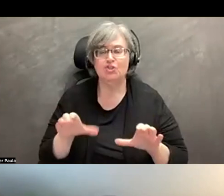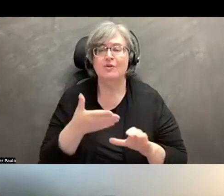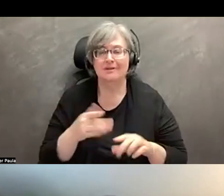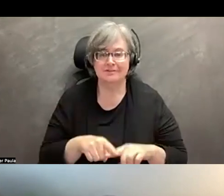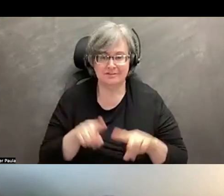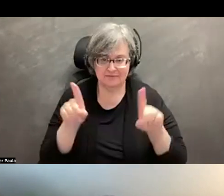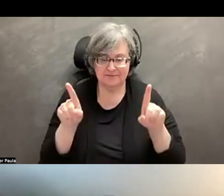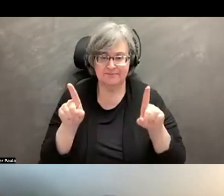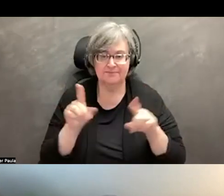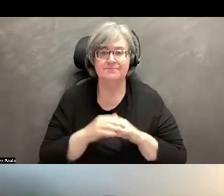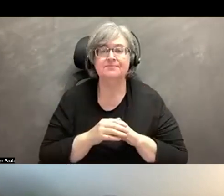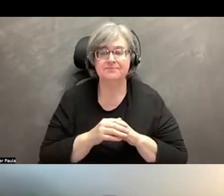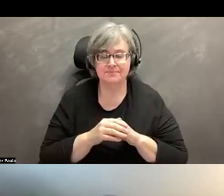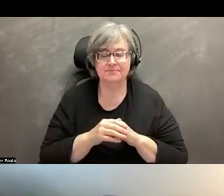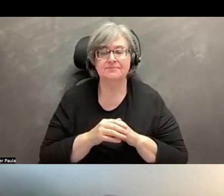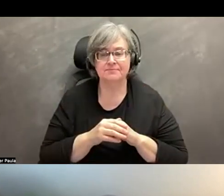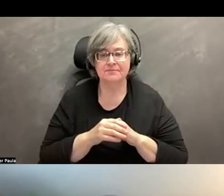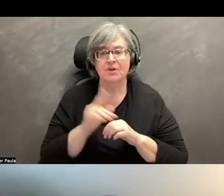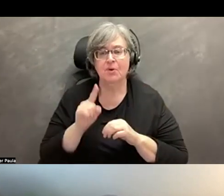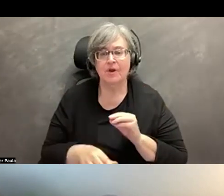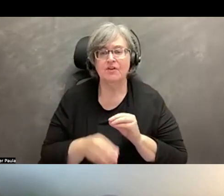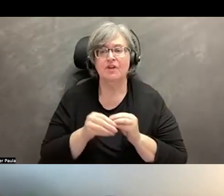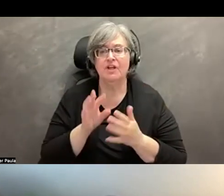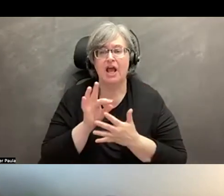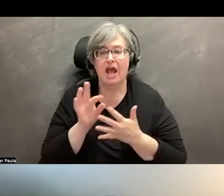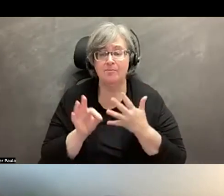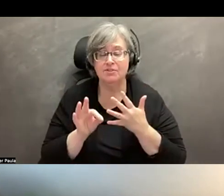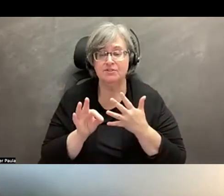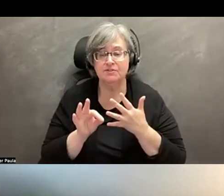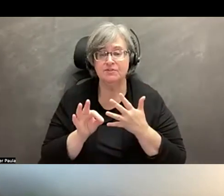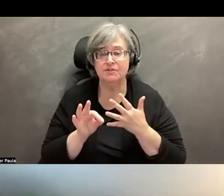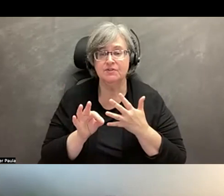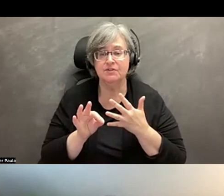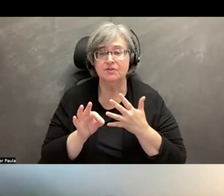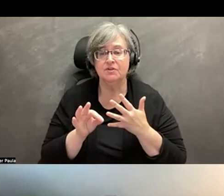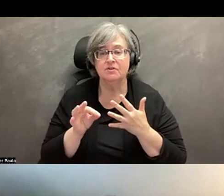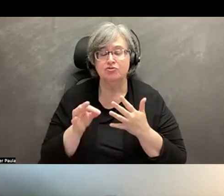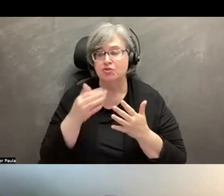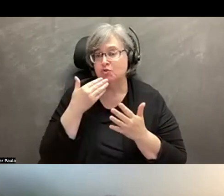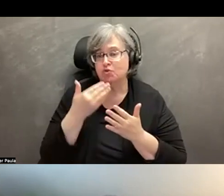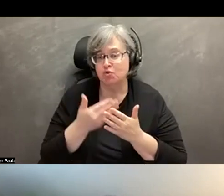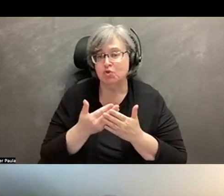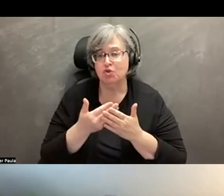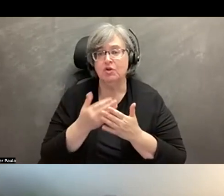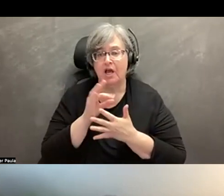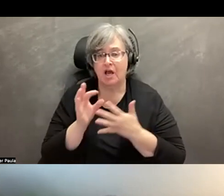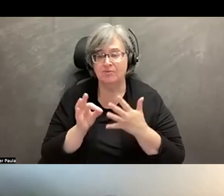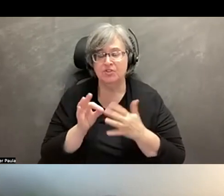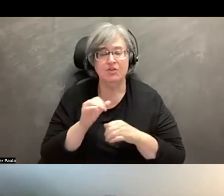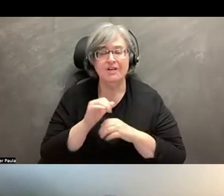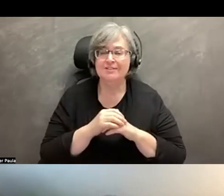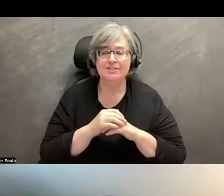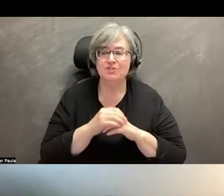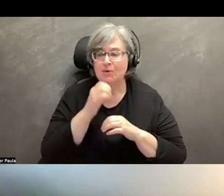differently and add some of those options to make them become viable, and where we don't have only a